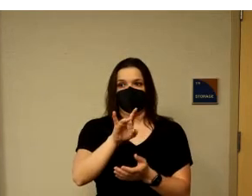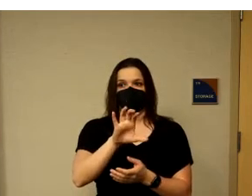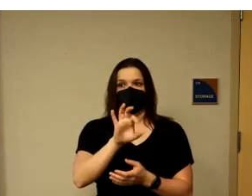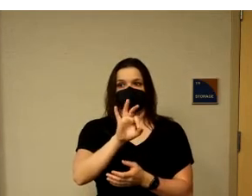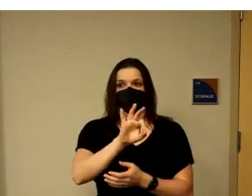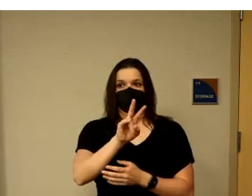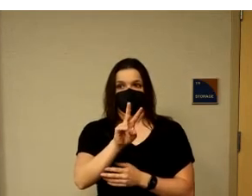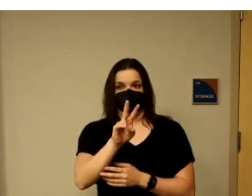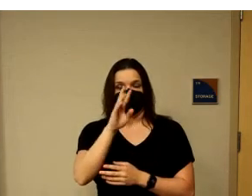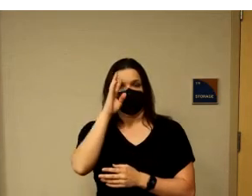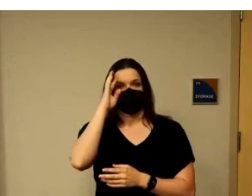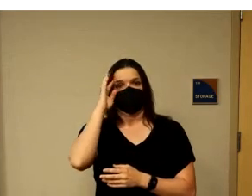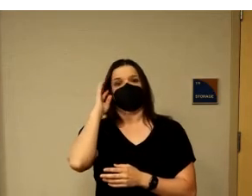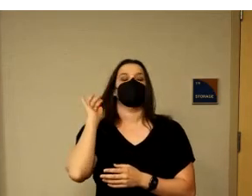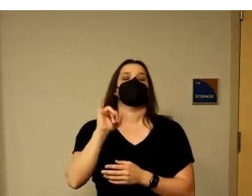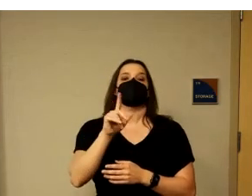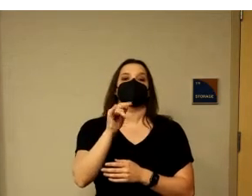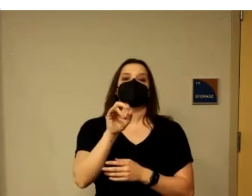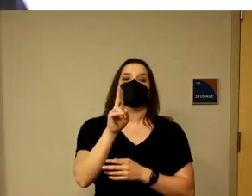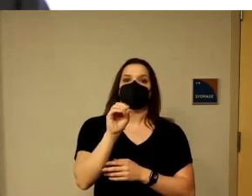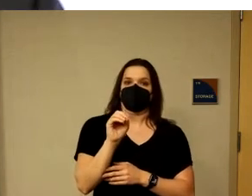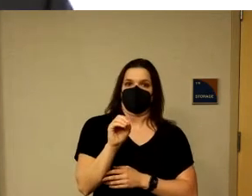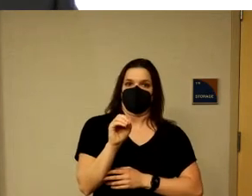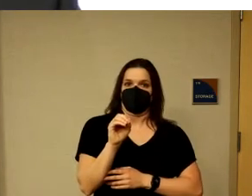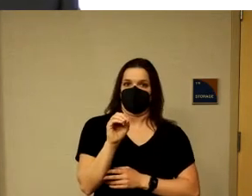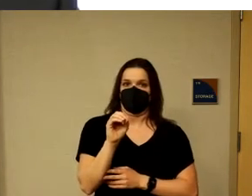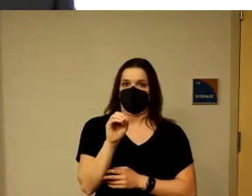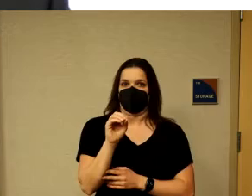32,892, and the Latino